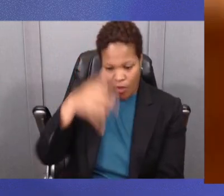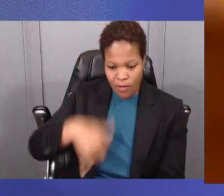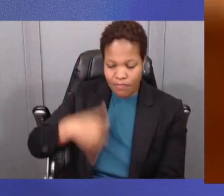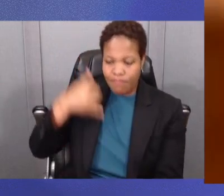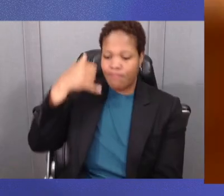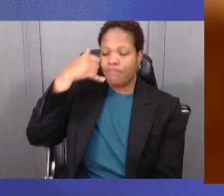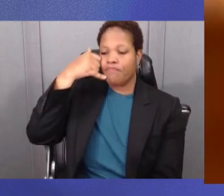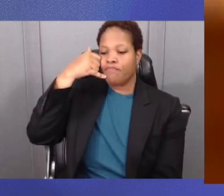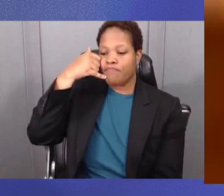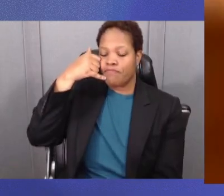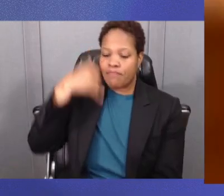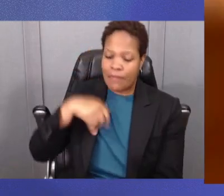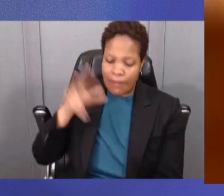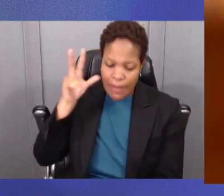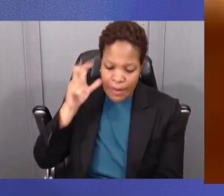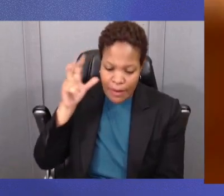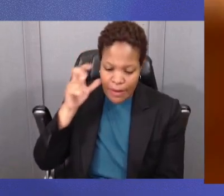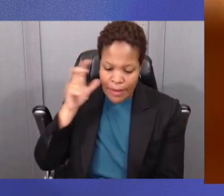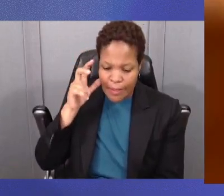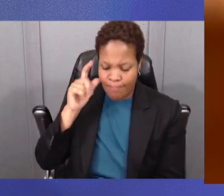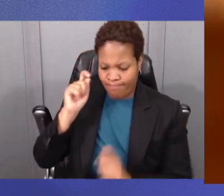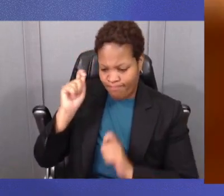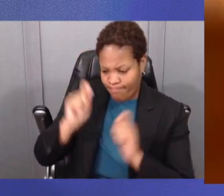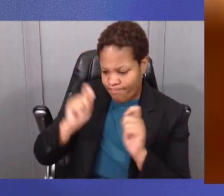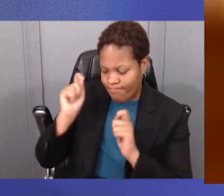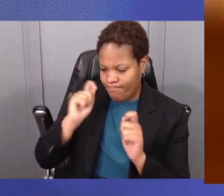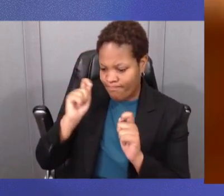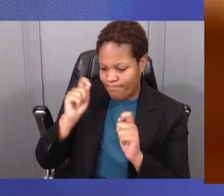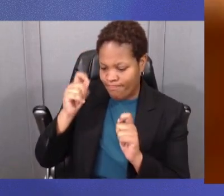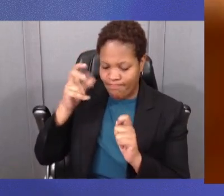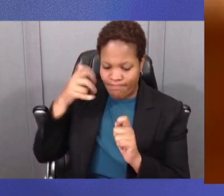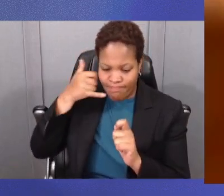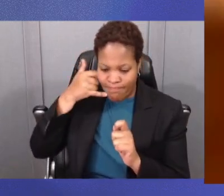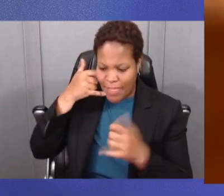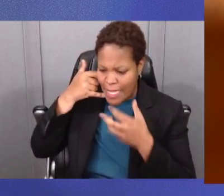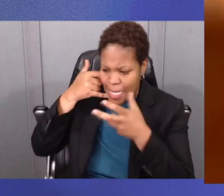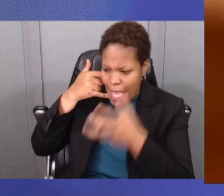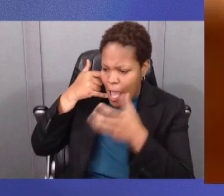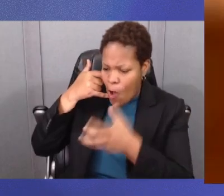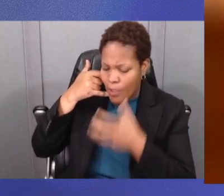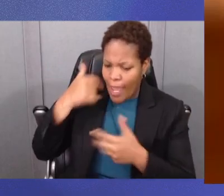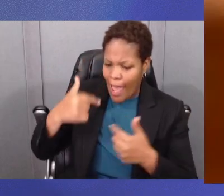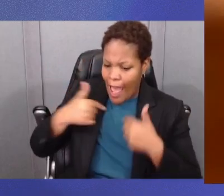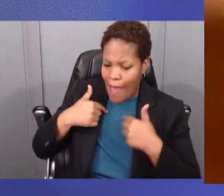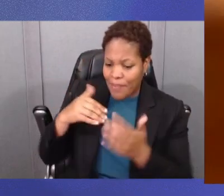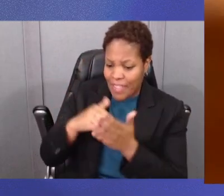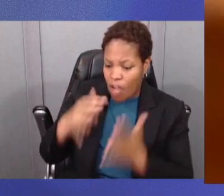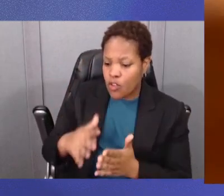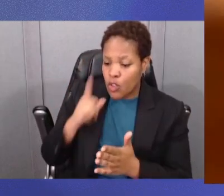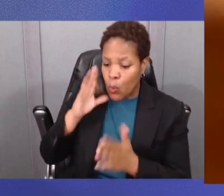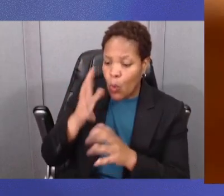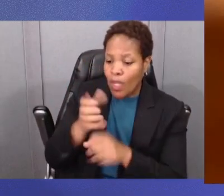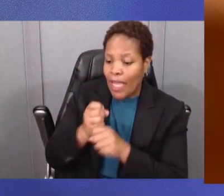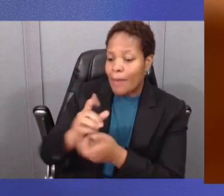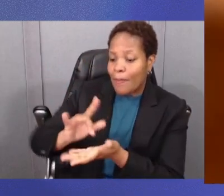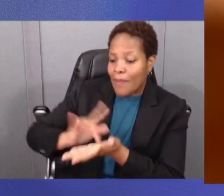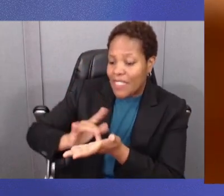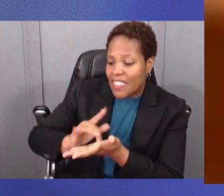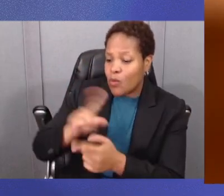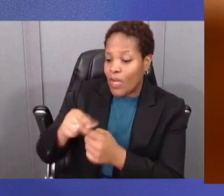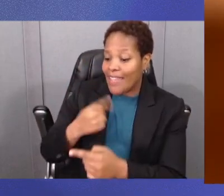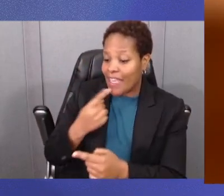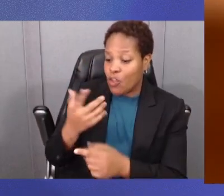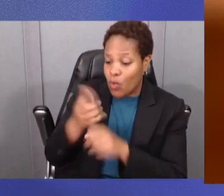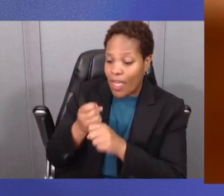scowled, and then he yelled into the phone. He yelled it. He said, "I'm the doctor. You'll get penicillin when I say you get penicillin." And he slammed the